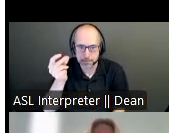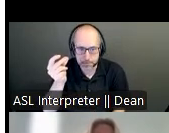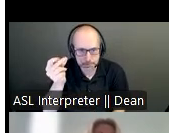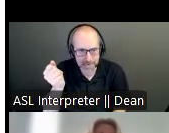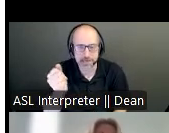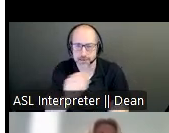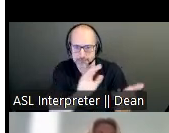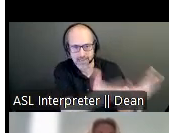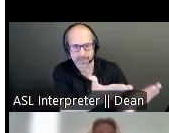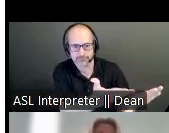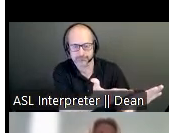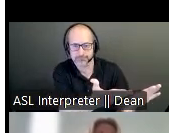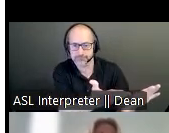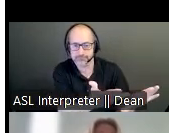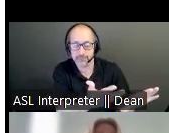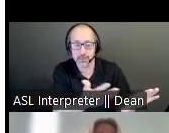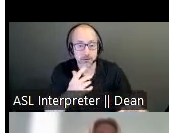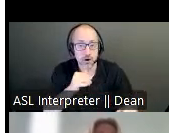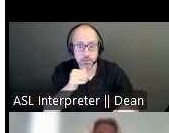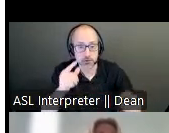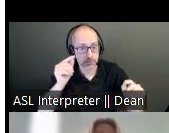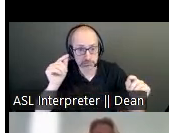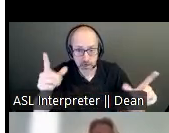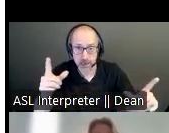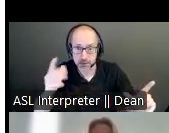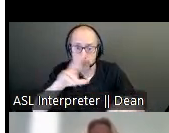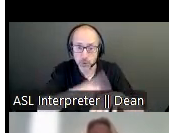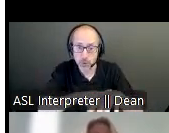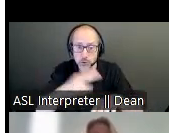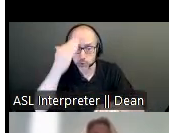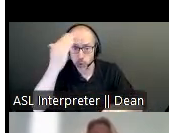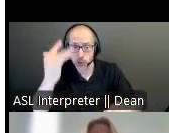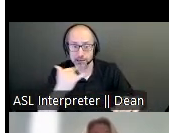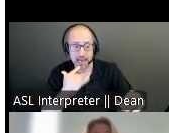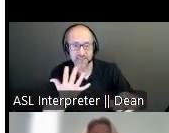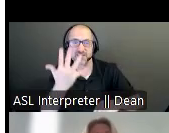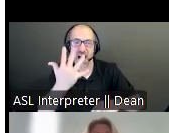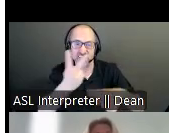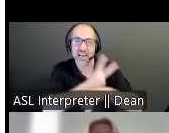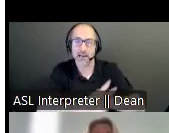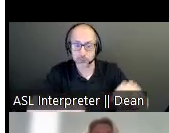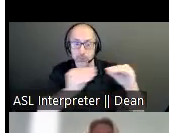effect. So it's not surprising that in these cases, the lethality increases by 5 times.